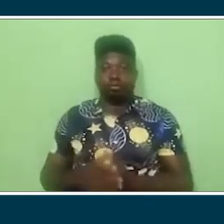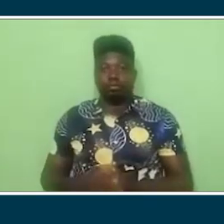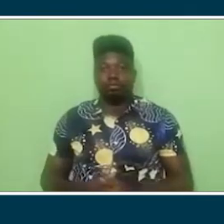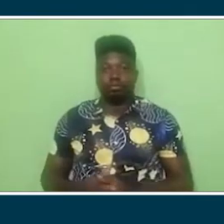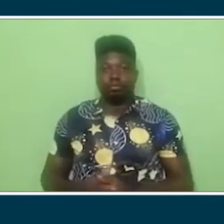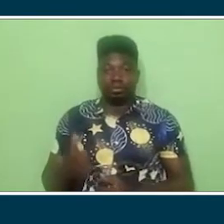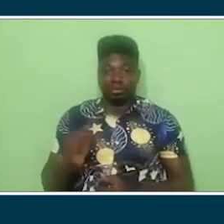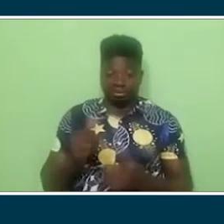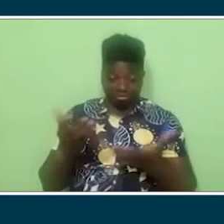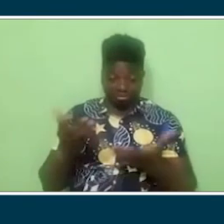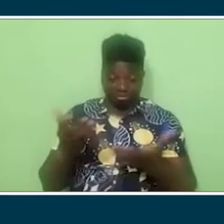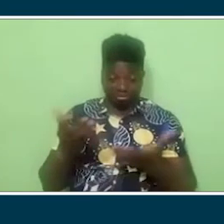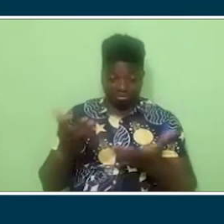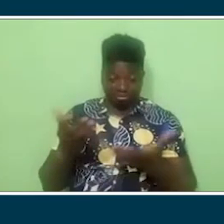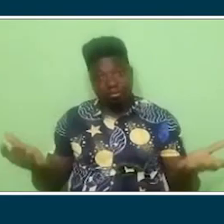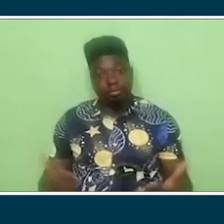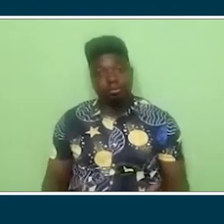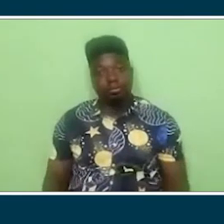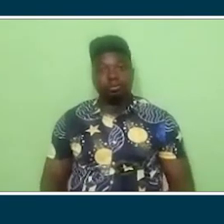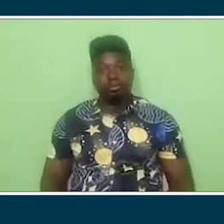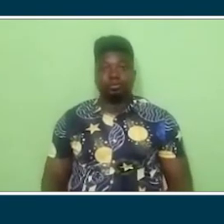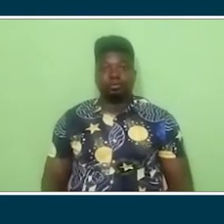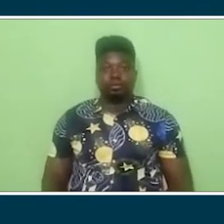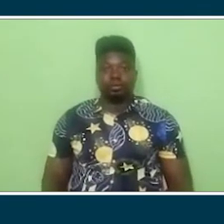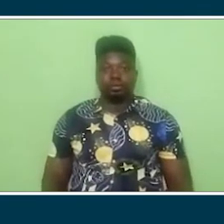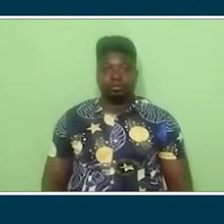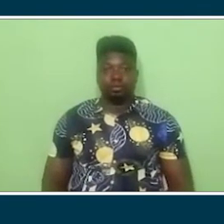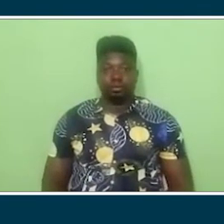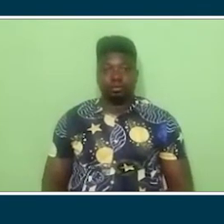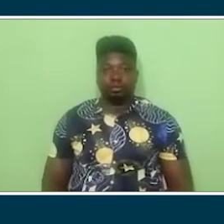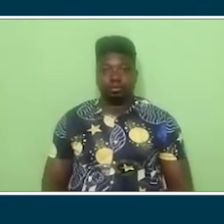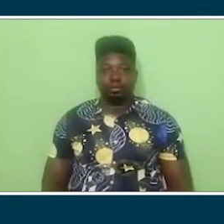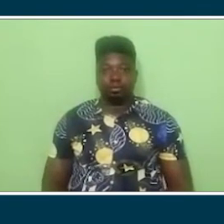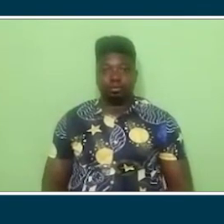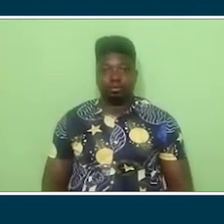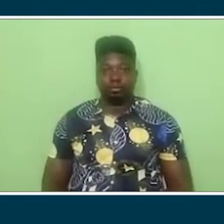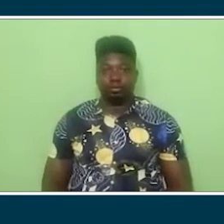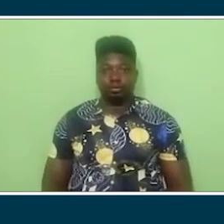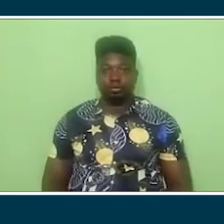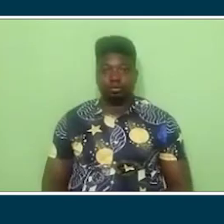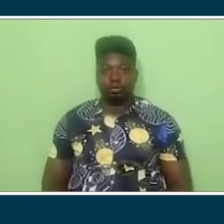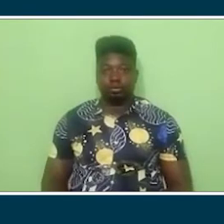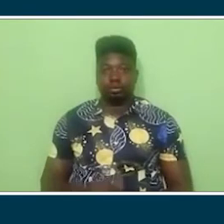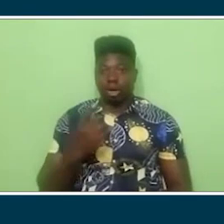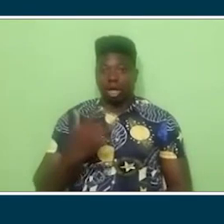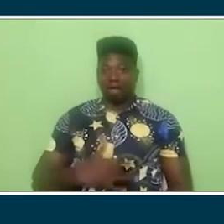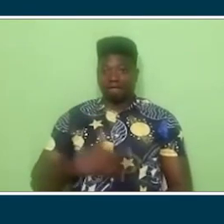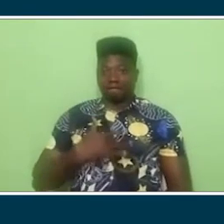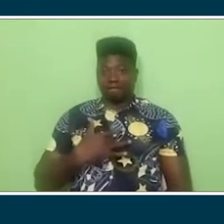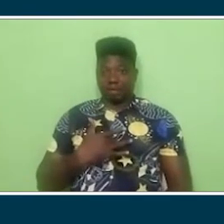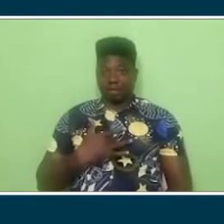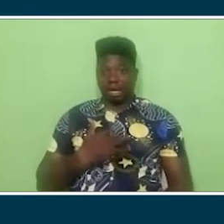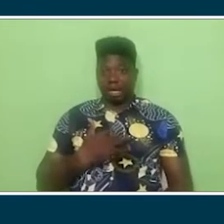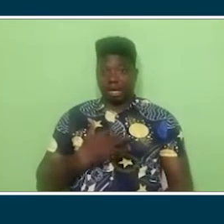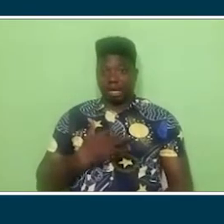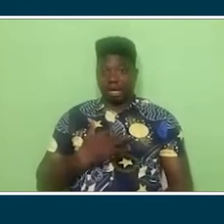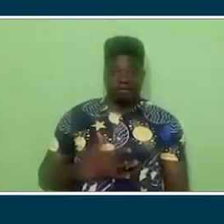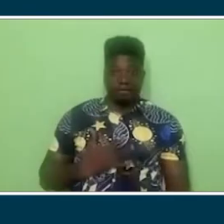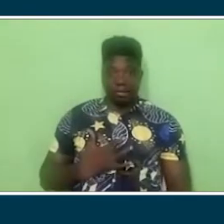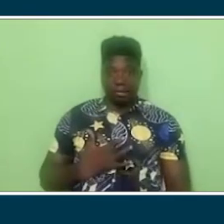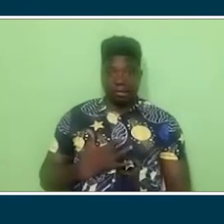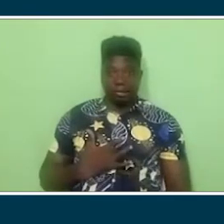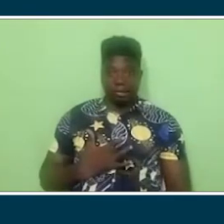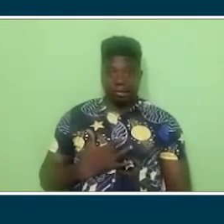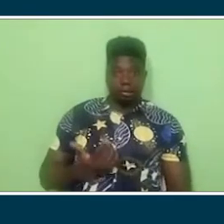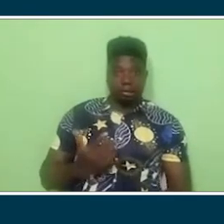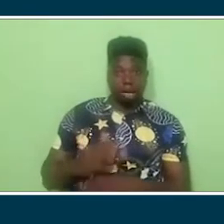anybody else? Yeah? Are you feeling called out? Feeling a little seen? Yeah?